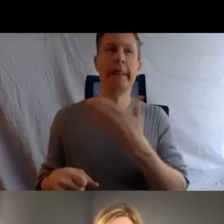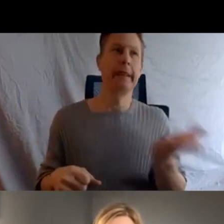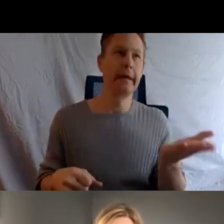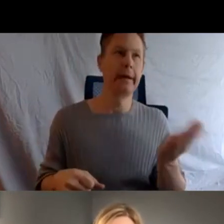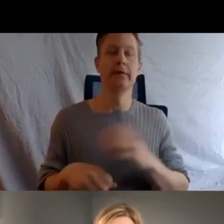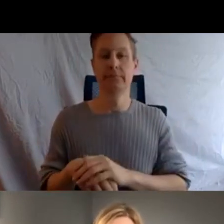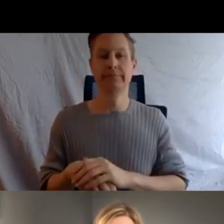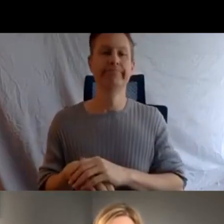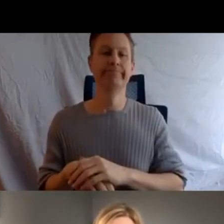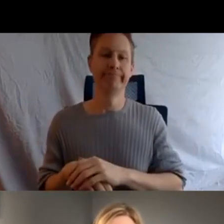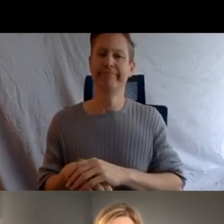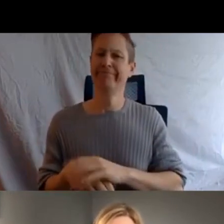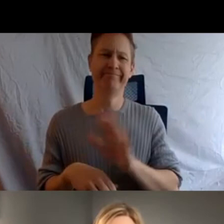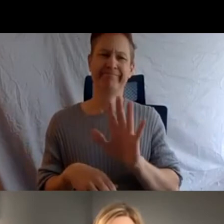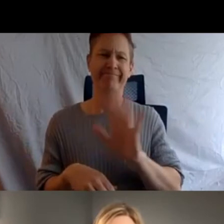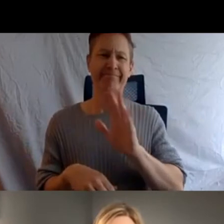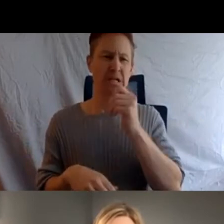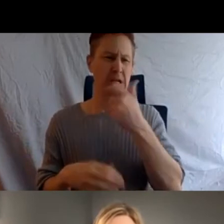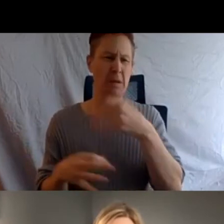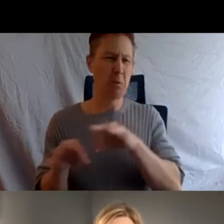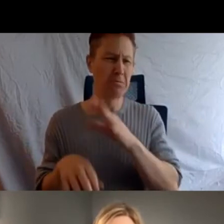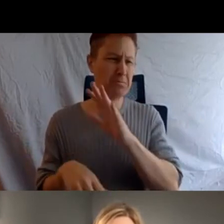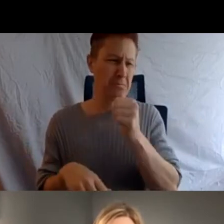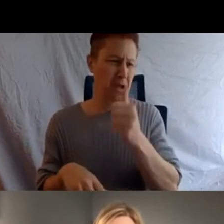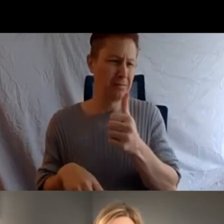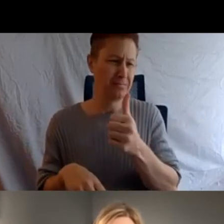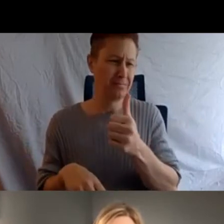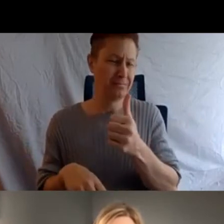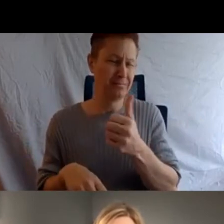like, no, it doesn't have to be that way.